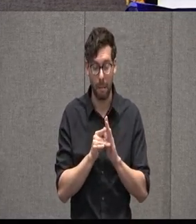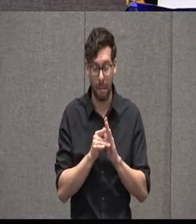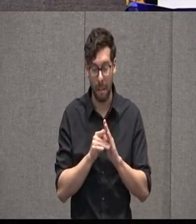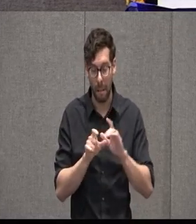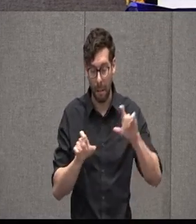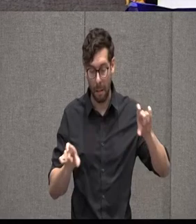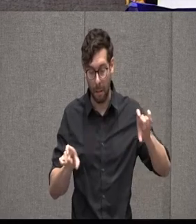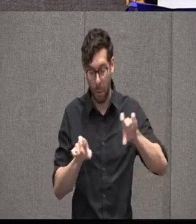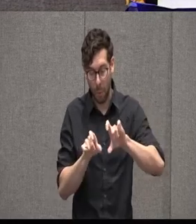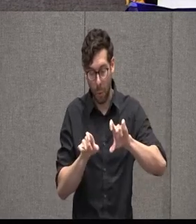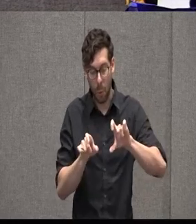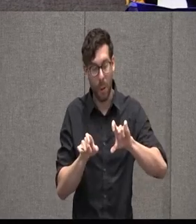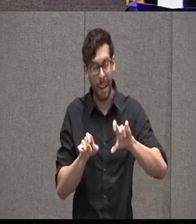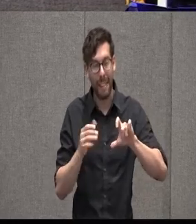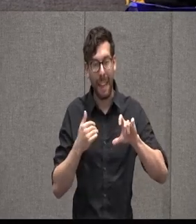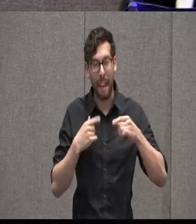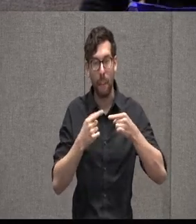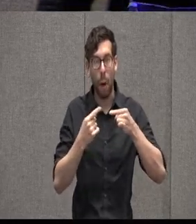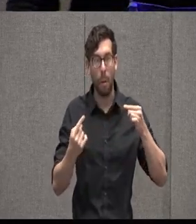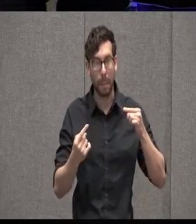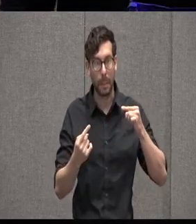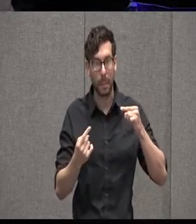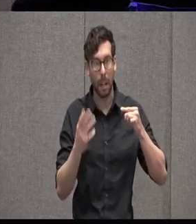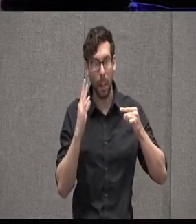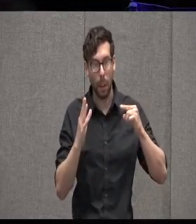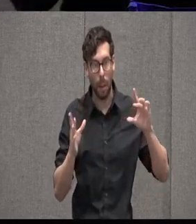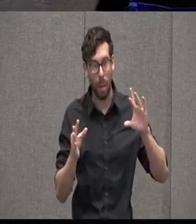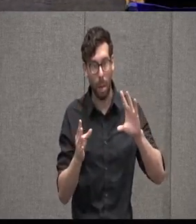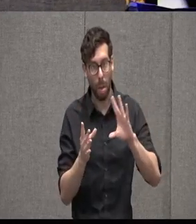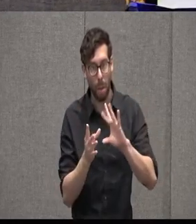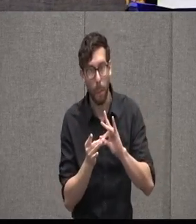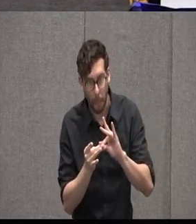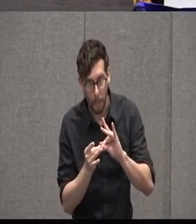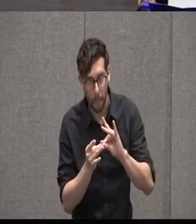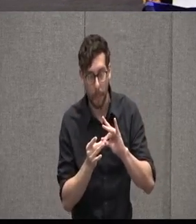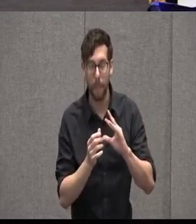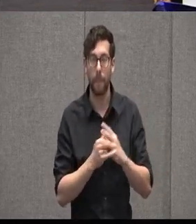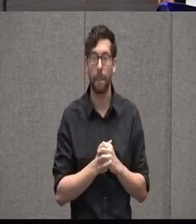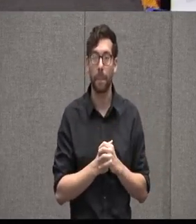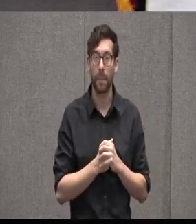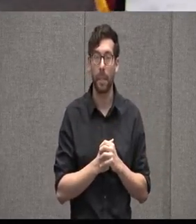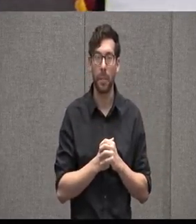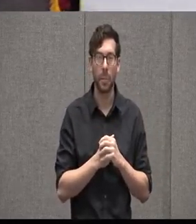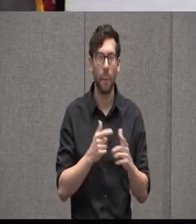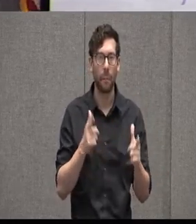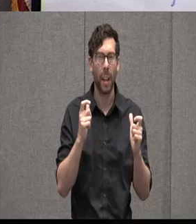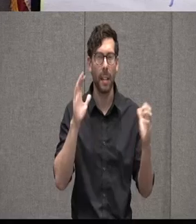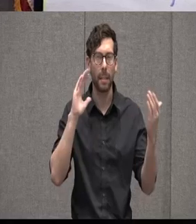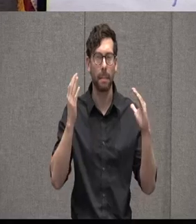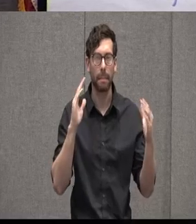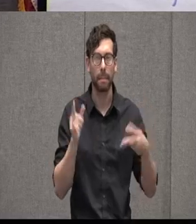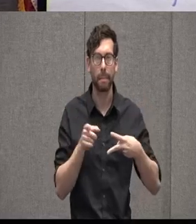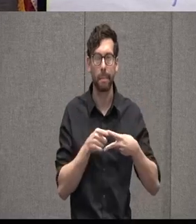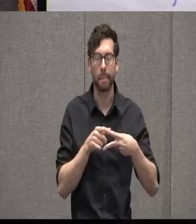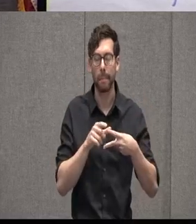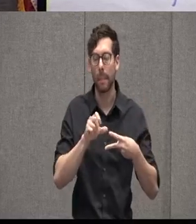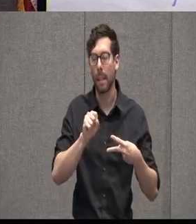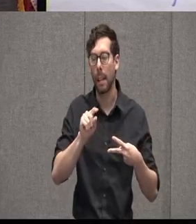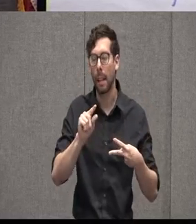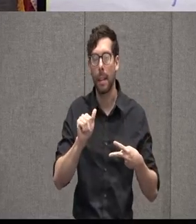other. So let's do a quick comparison. So static electricity has